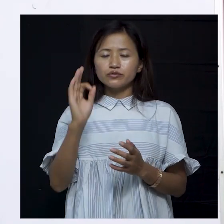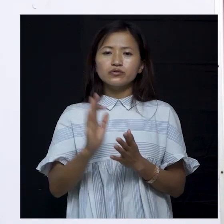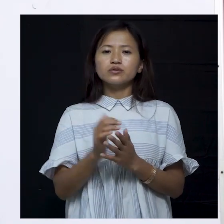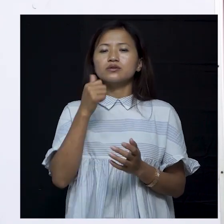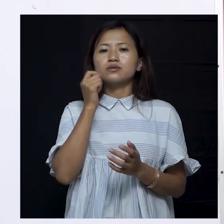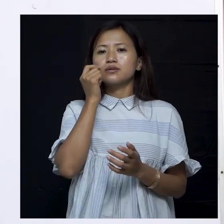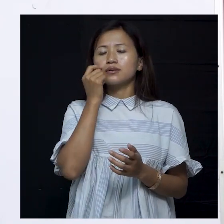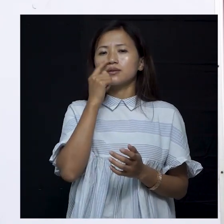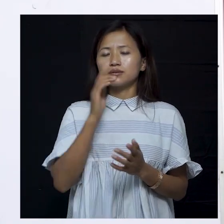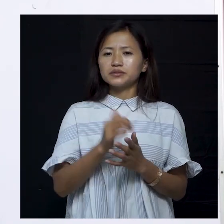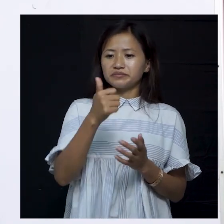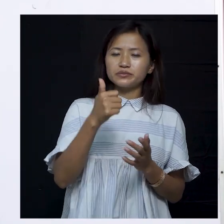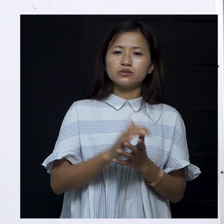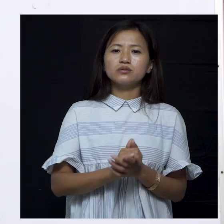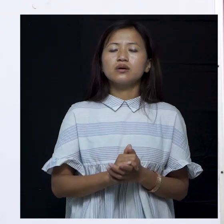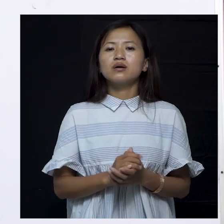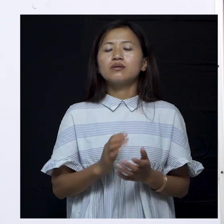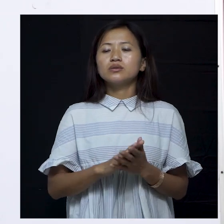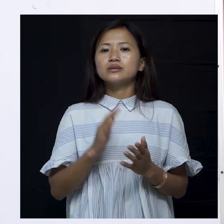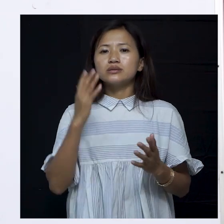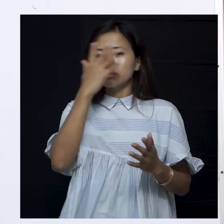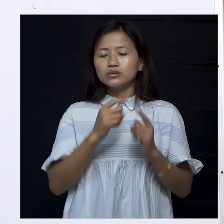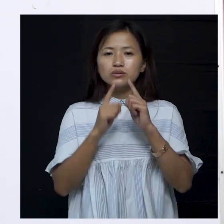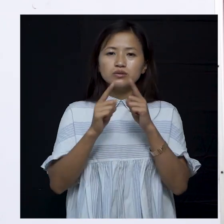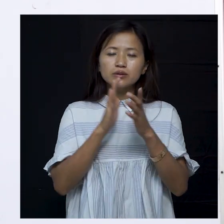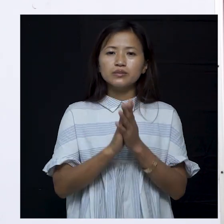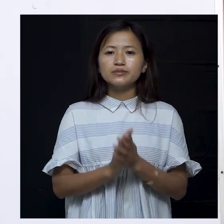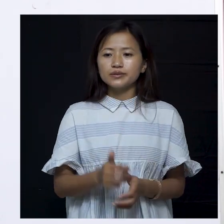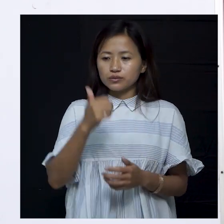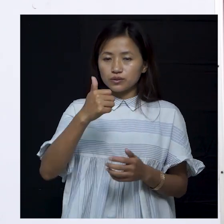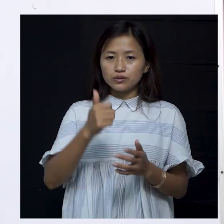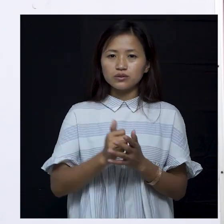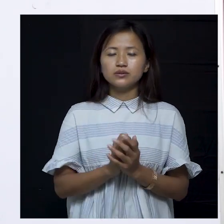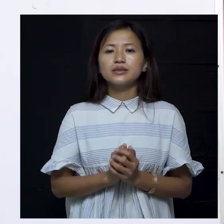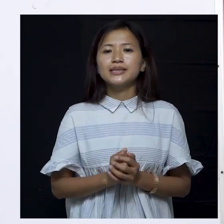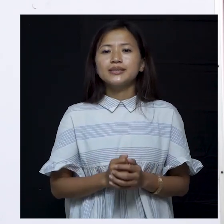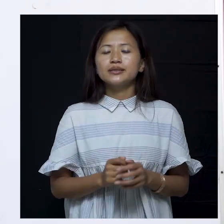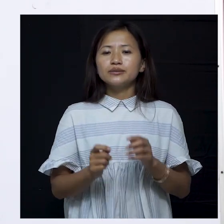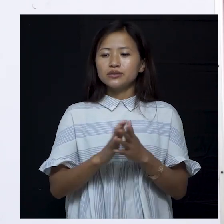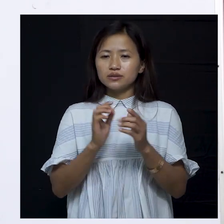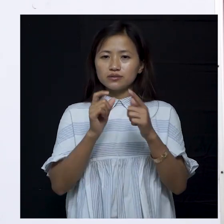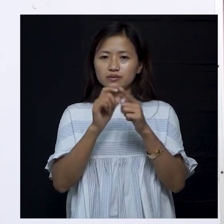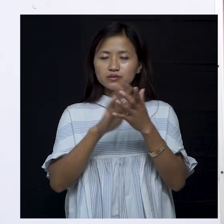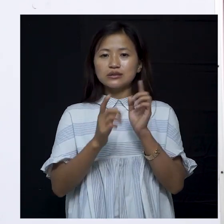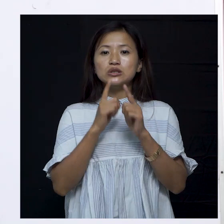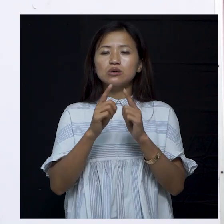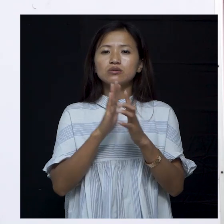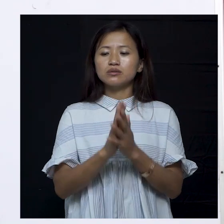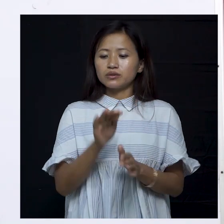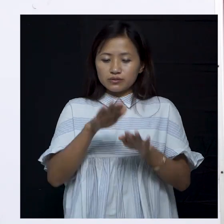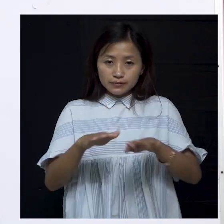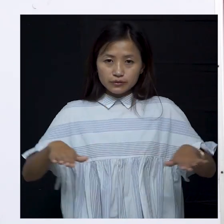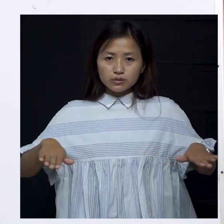The word beautiful describes the girl, right? He is a good student. The word good is the description of the student,